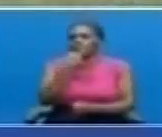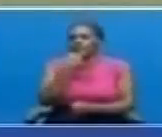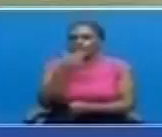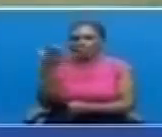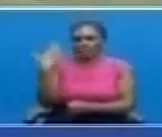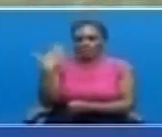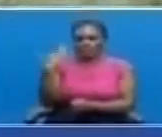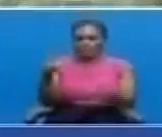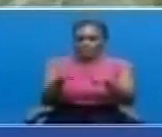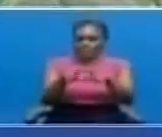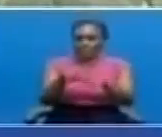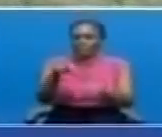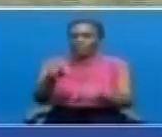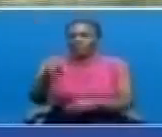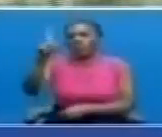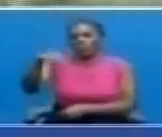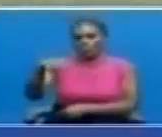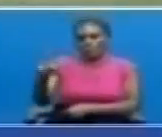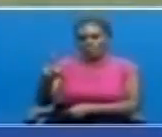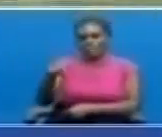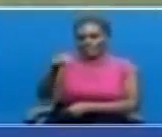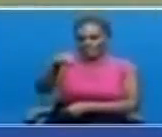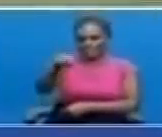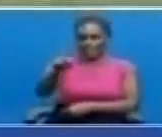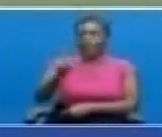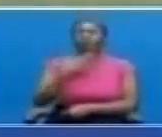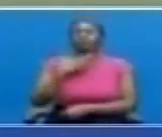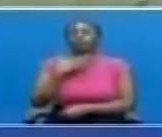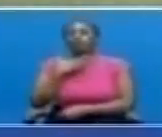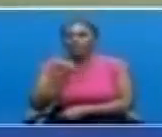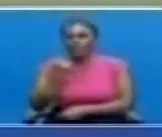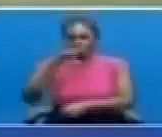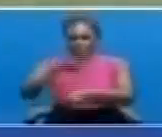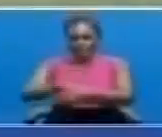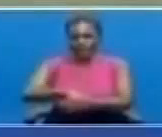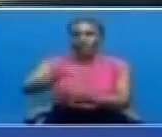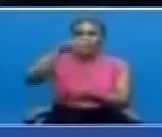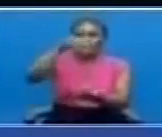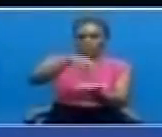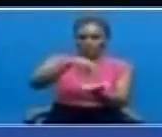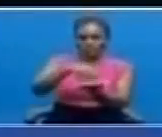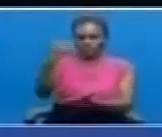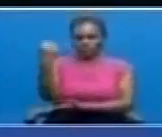ago in a match they strongly felt they should have won, the Slam Boys are raring to go as they seek a top 5 finish this season.